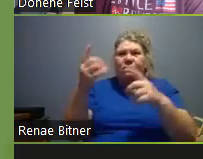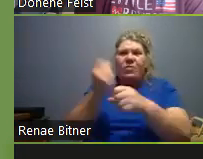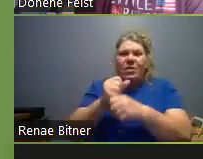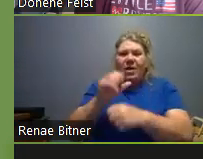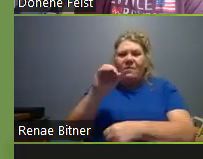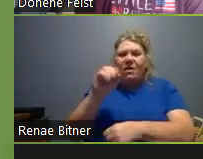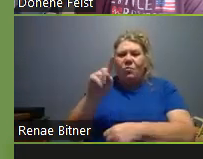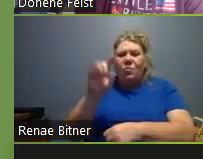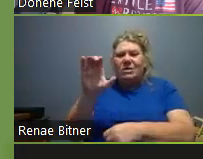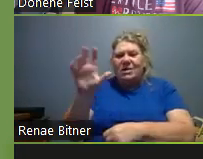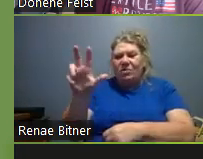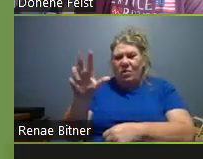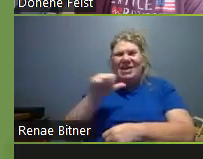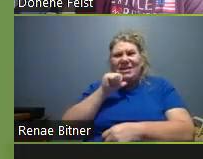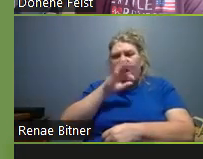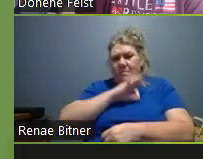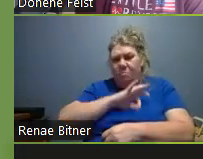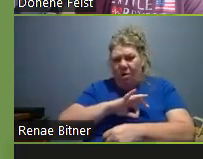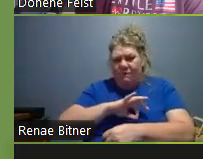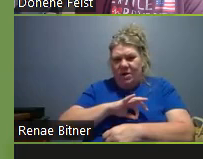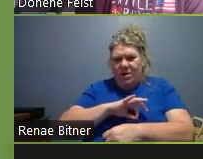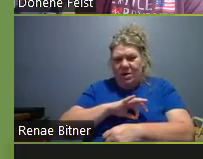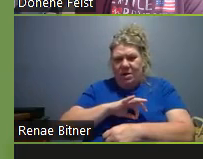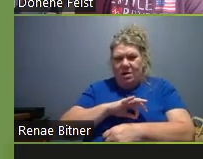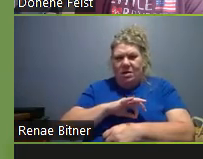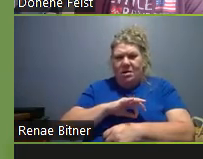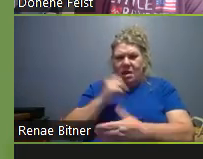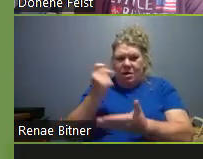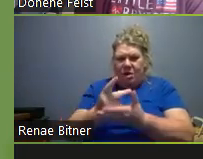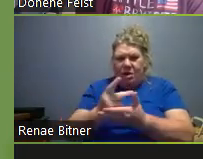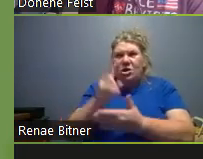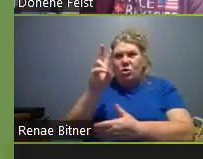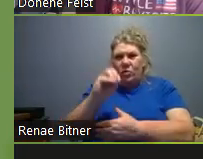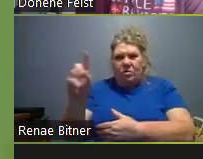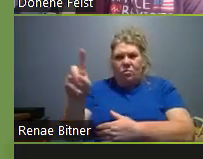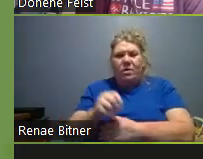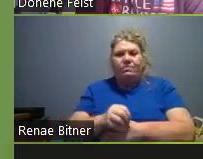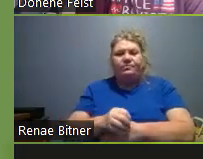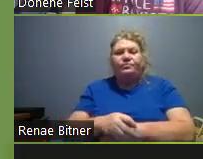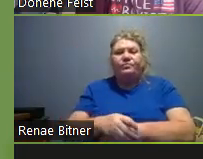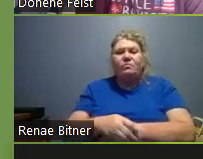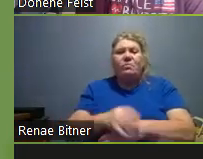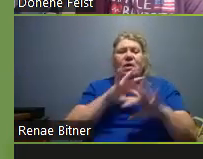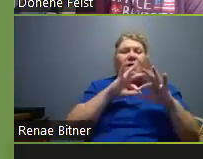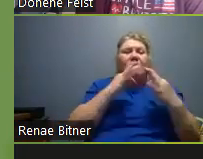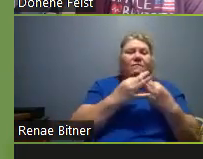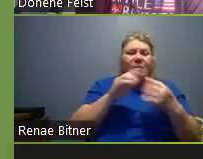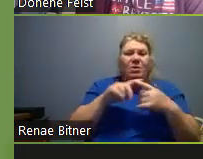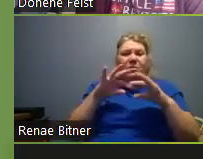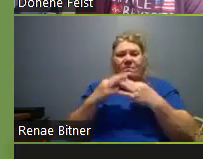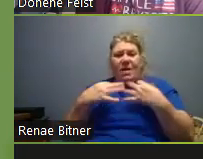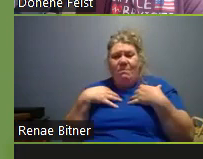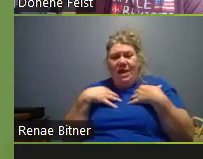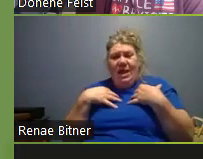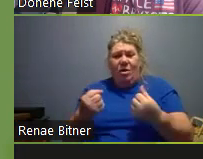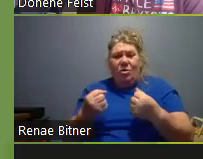our 501c3 or our nonprofit status in March of 2001. So the family-to-family health information centers across